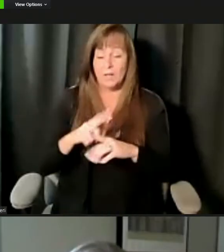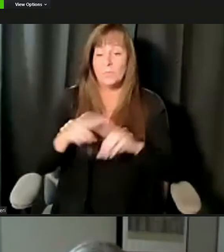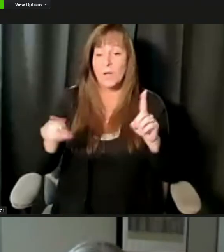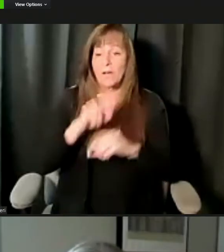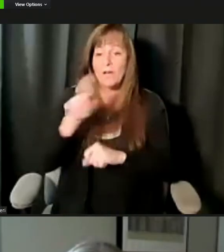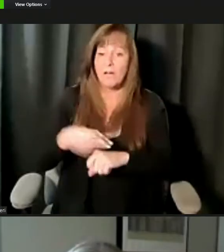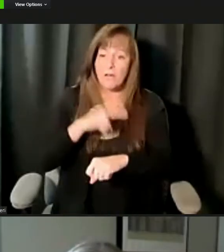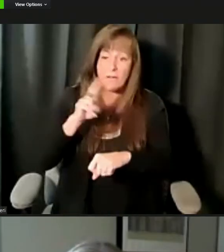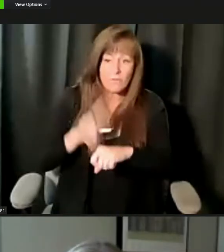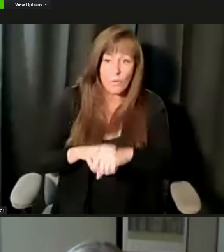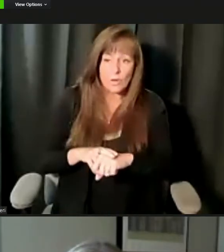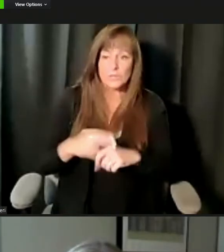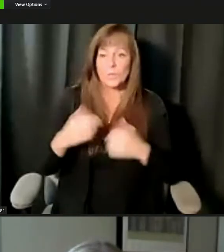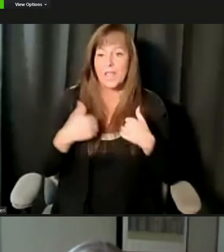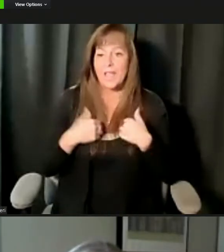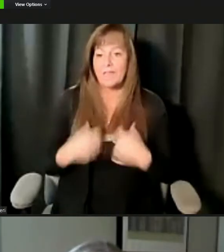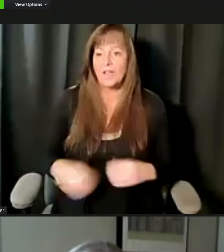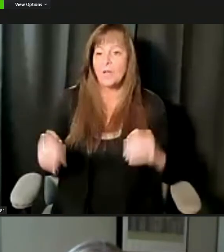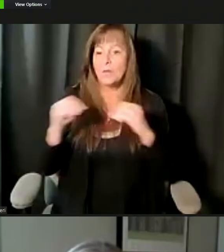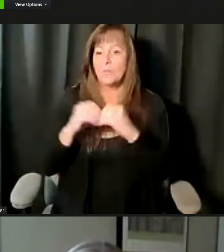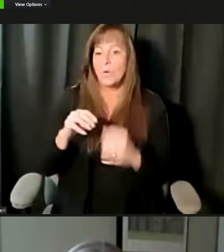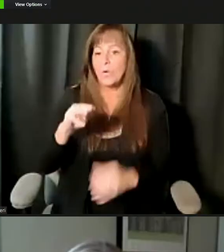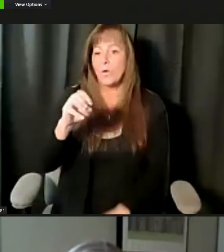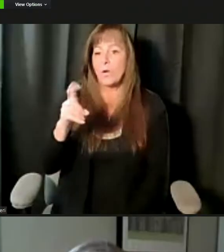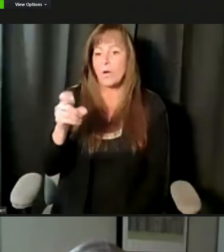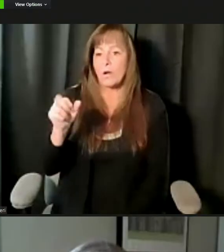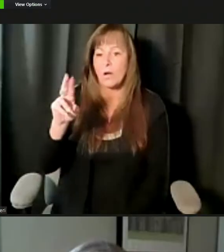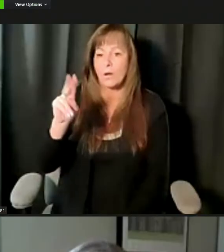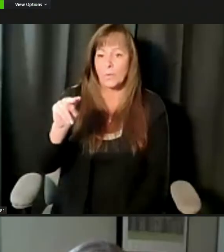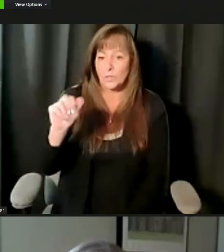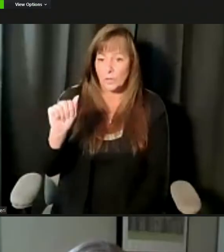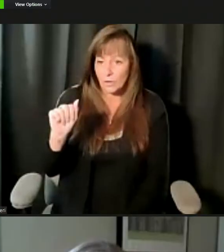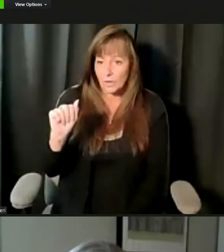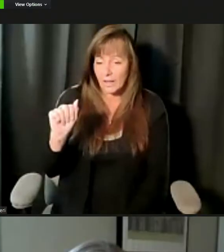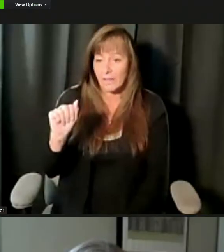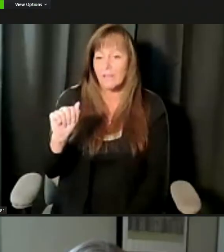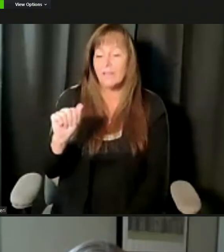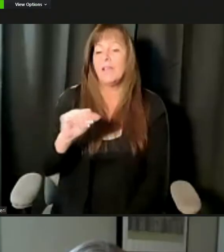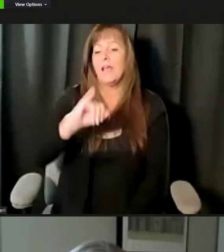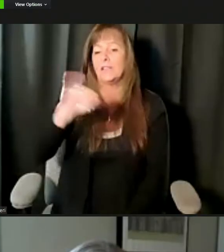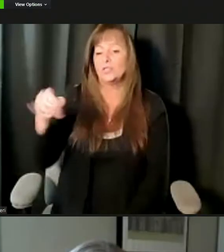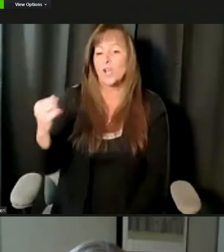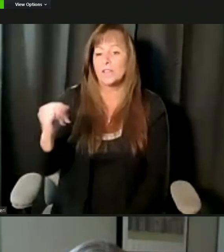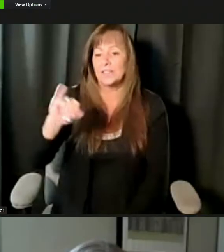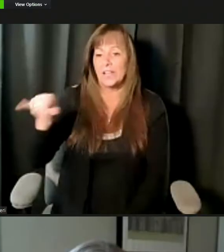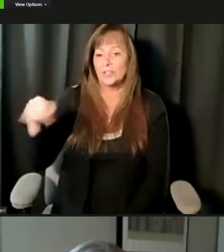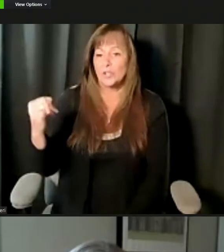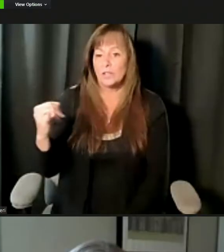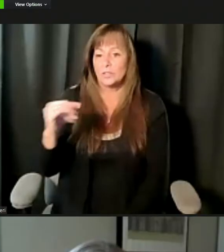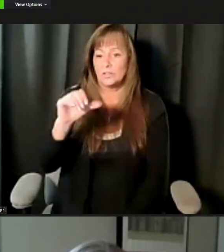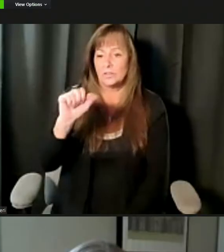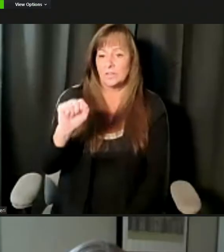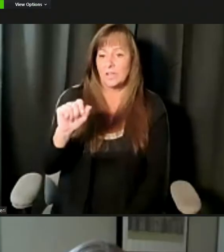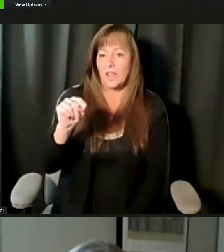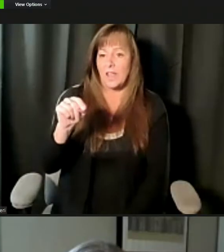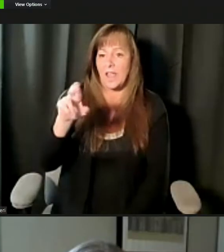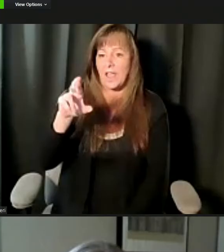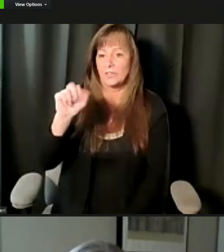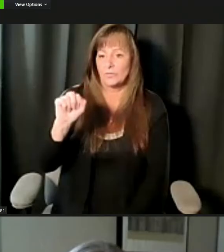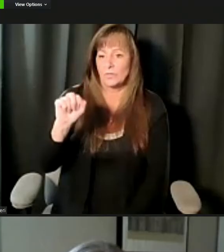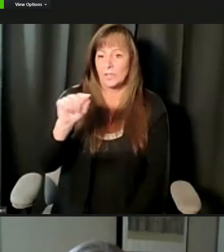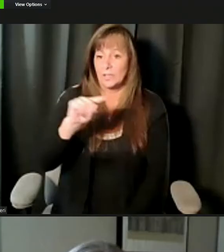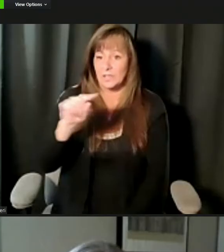we got more Moderna coming, and then the other two, Johnson & Johnson and AstraZeneca, which will come